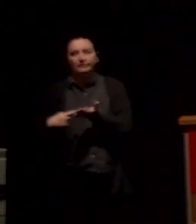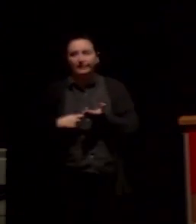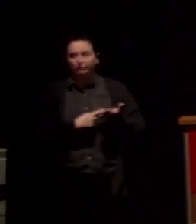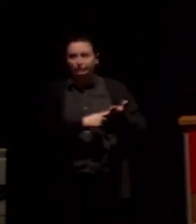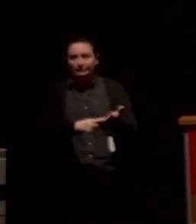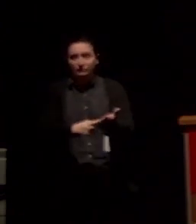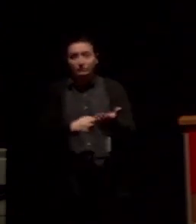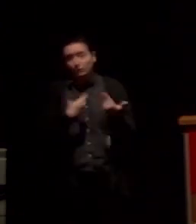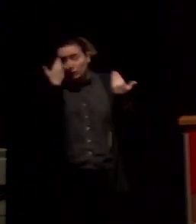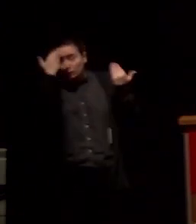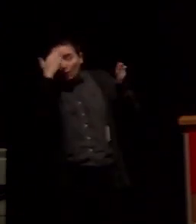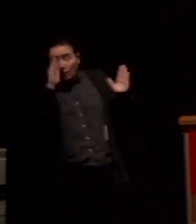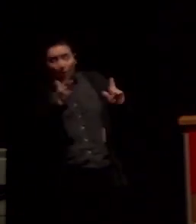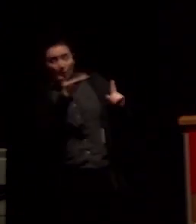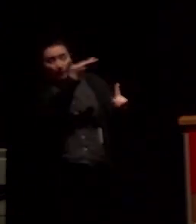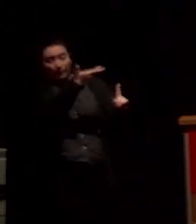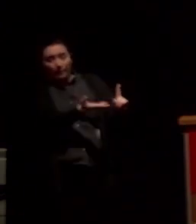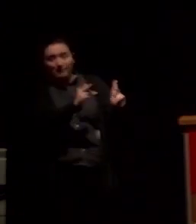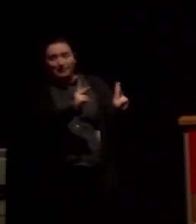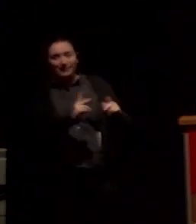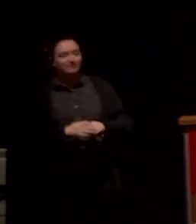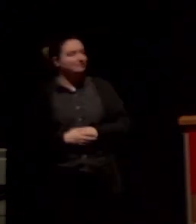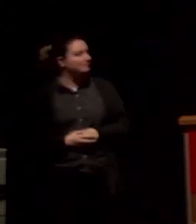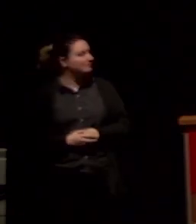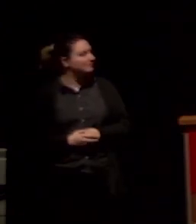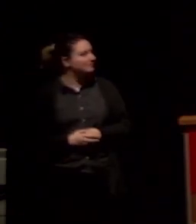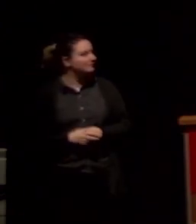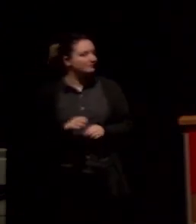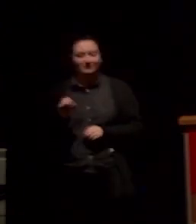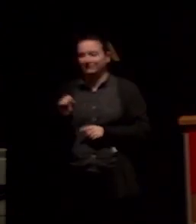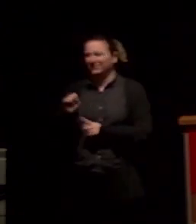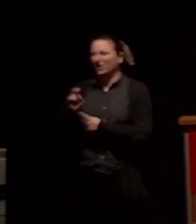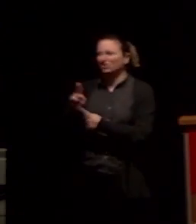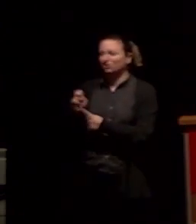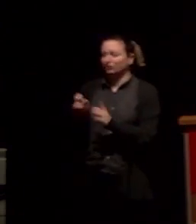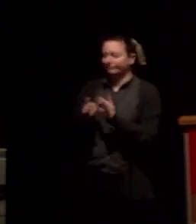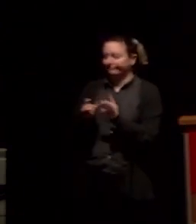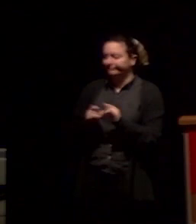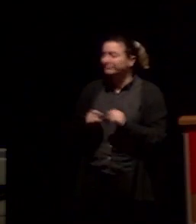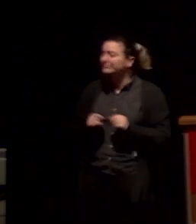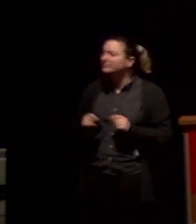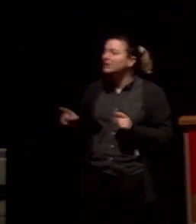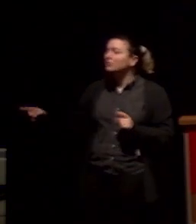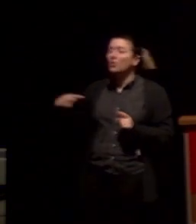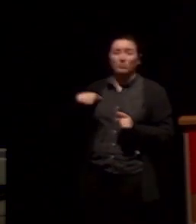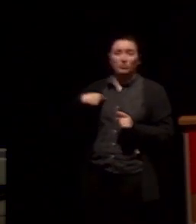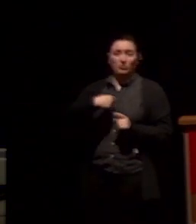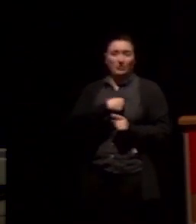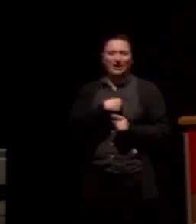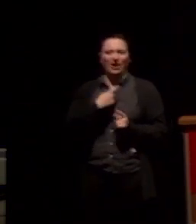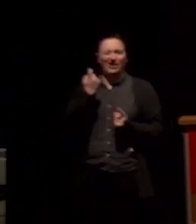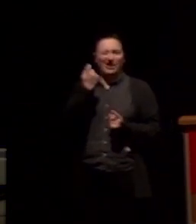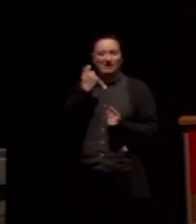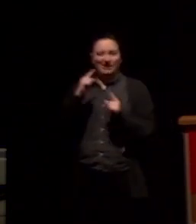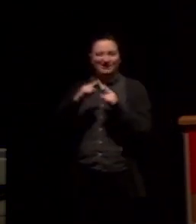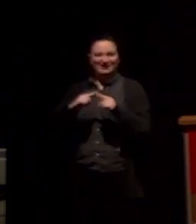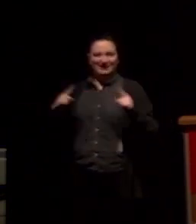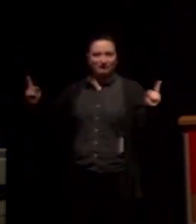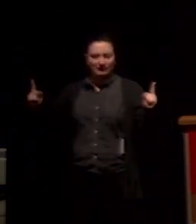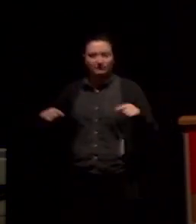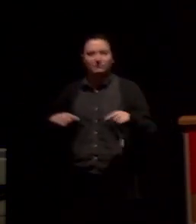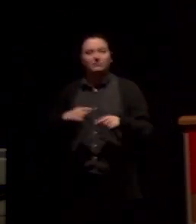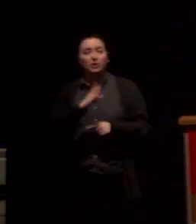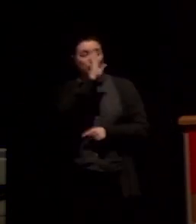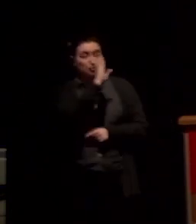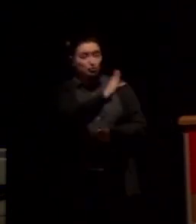it. So we're a little different in that we don't do direct treatment. So we provide, you know, peer education, you know,